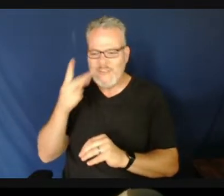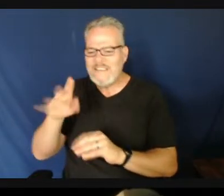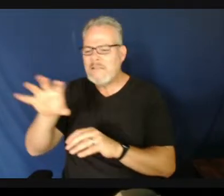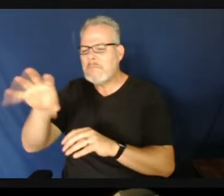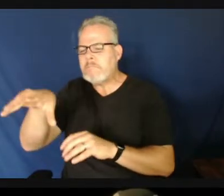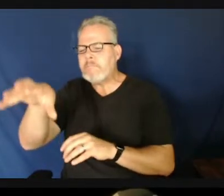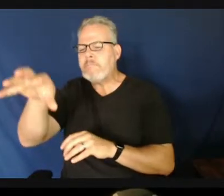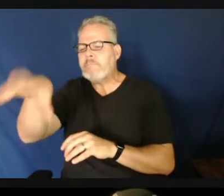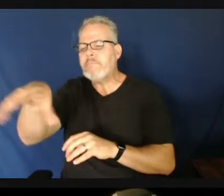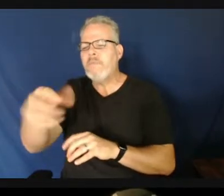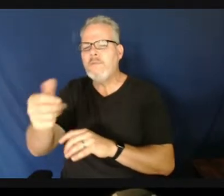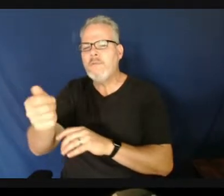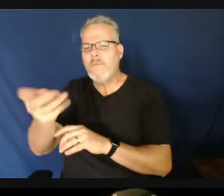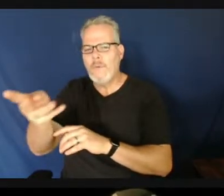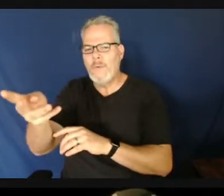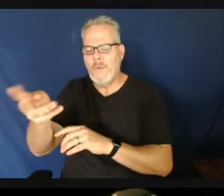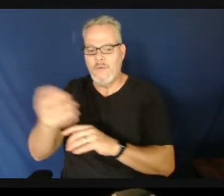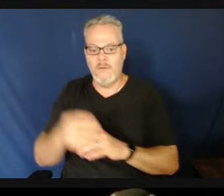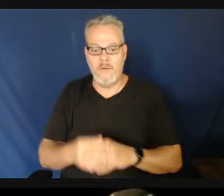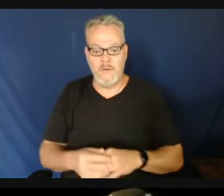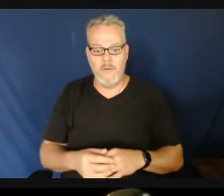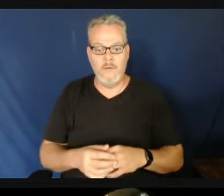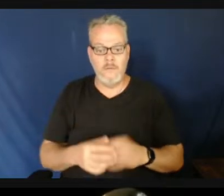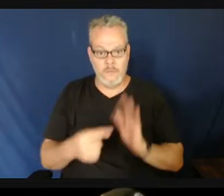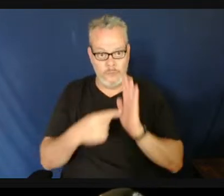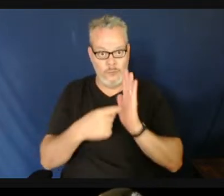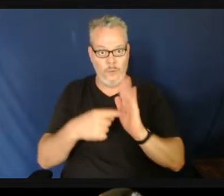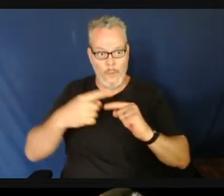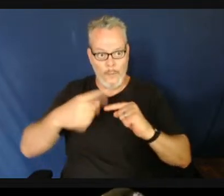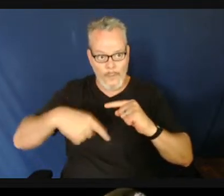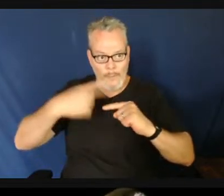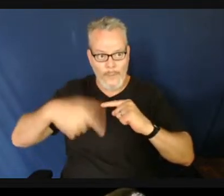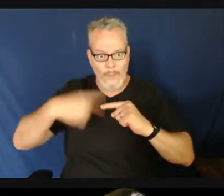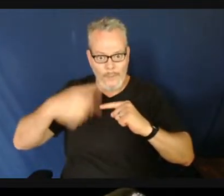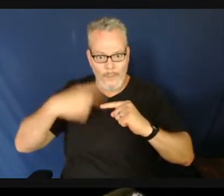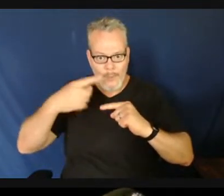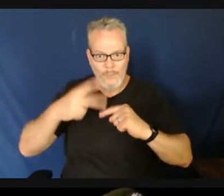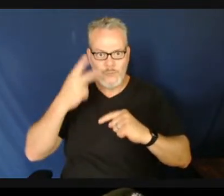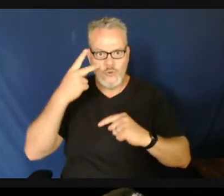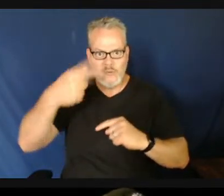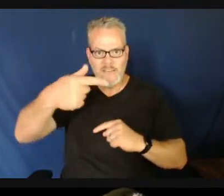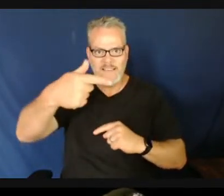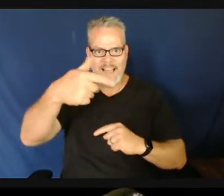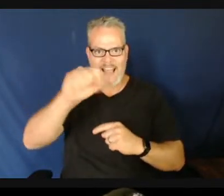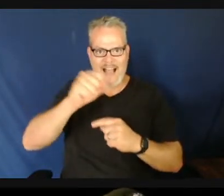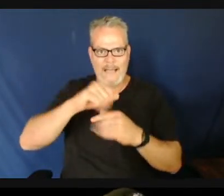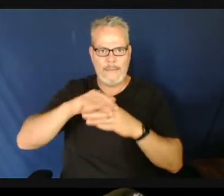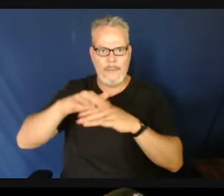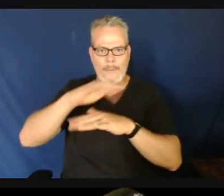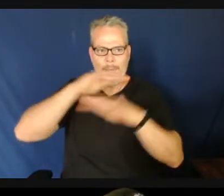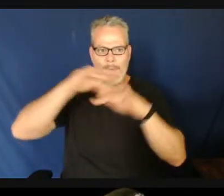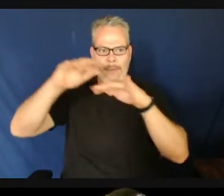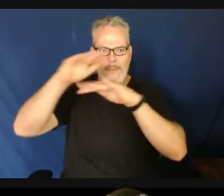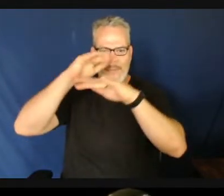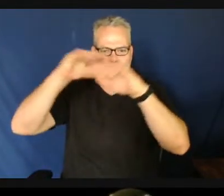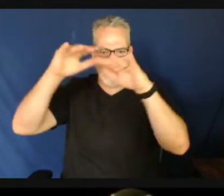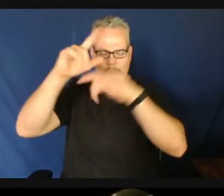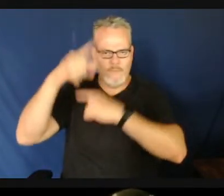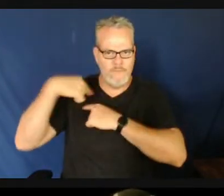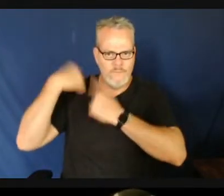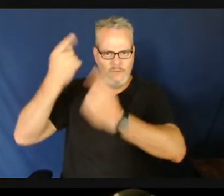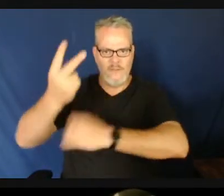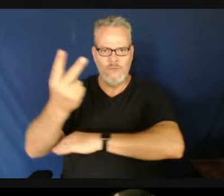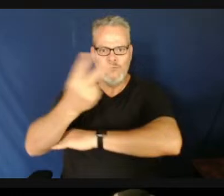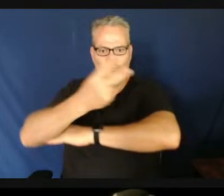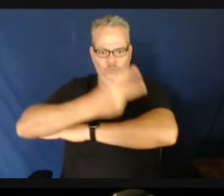over here in this corner. So when we play this, you can see the gas emitting from the vent for the last 48 hours and